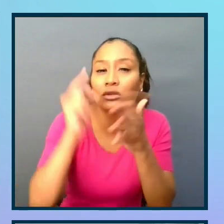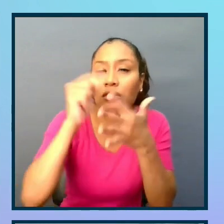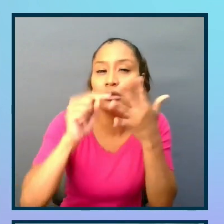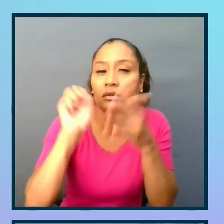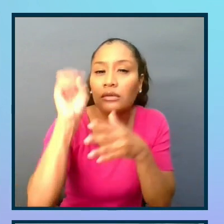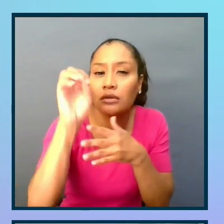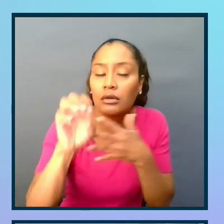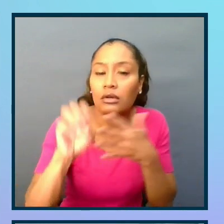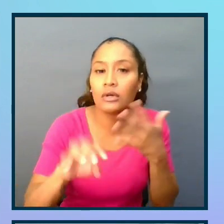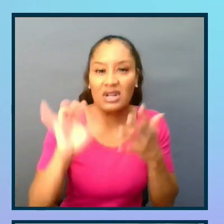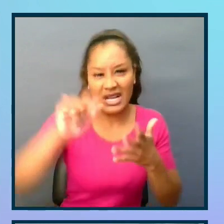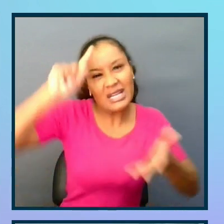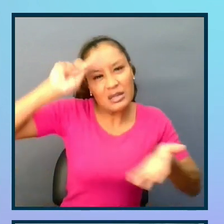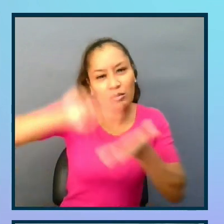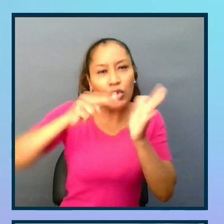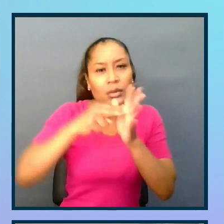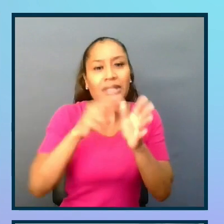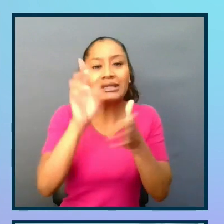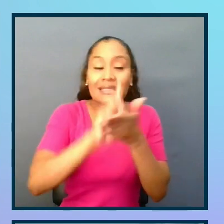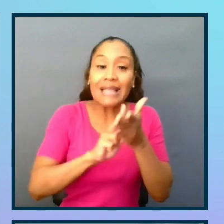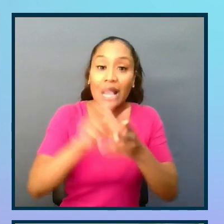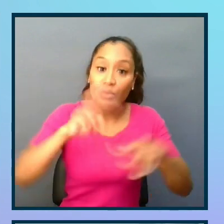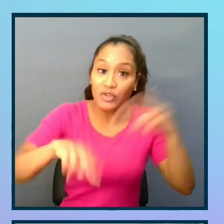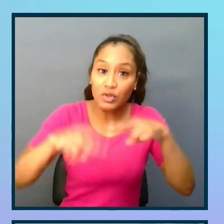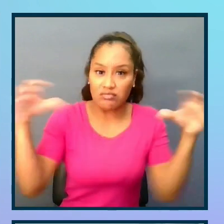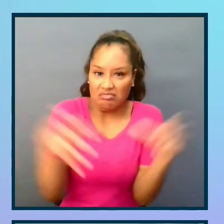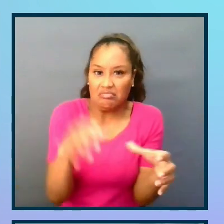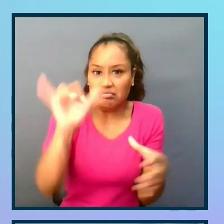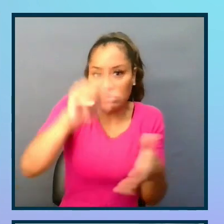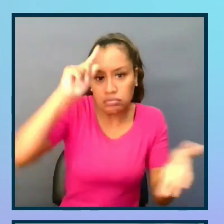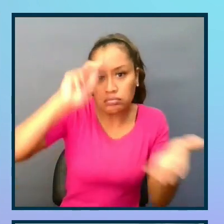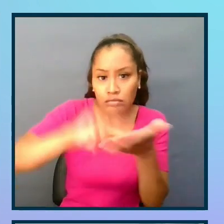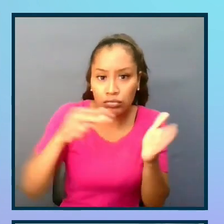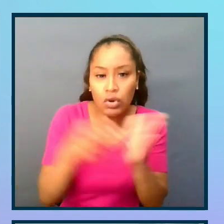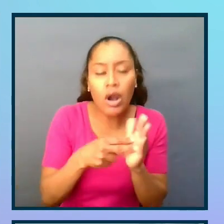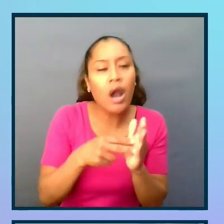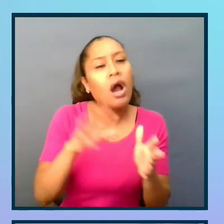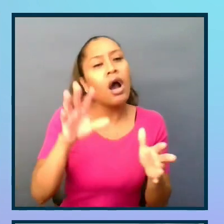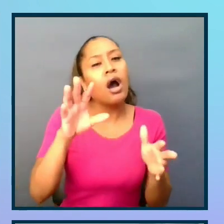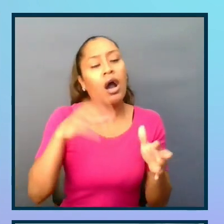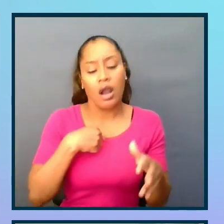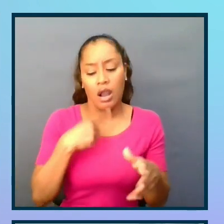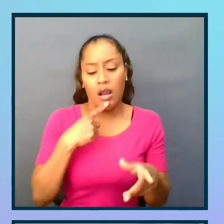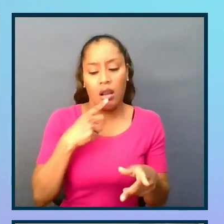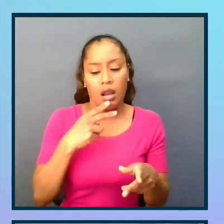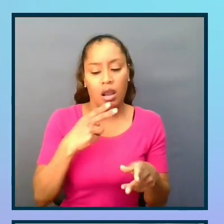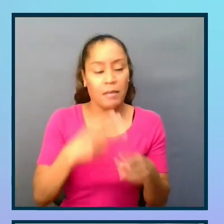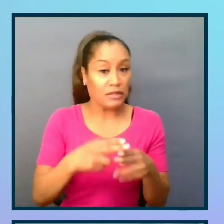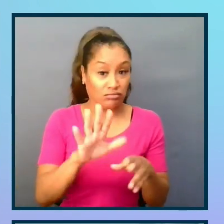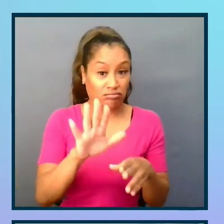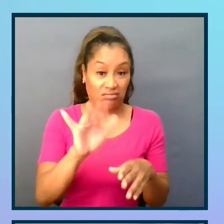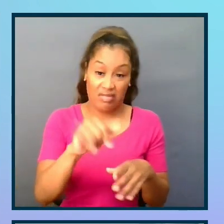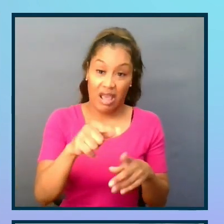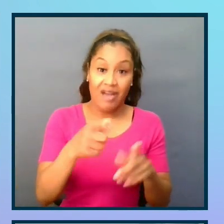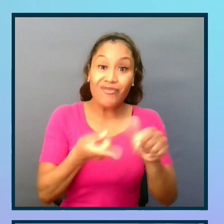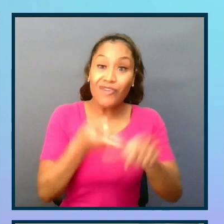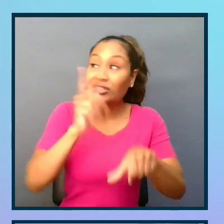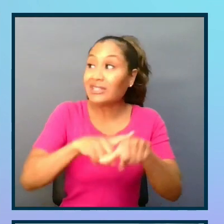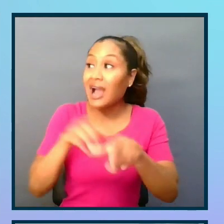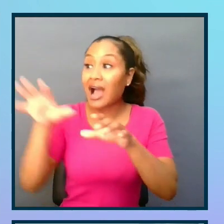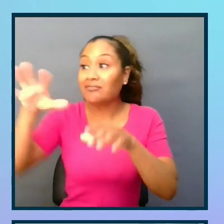the purpose of the design review is. I mentioned also that it's not going to be the first time, many times,